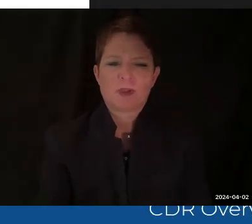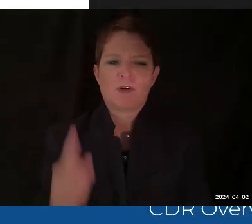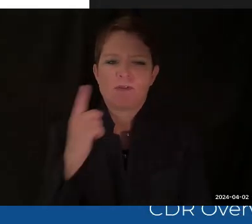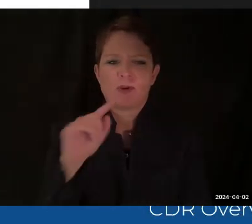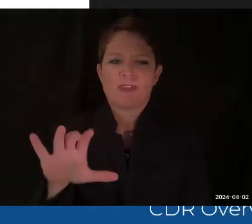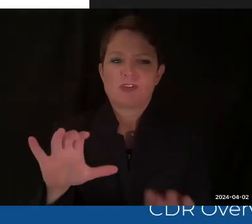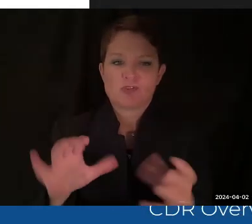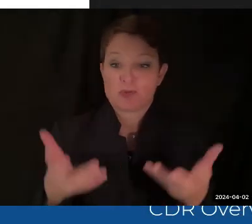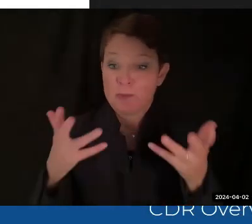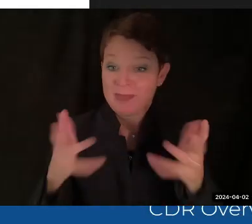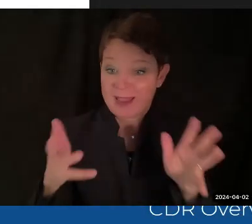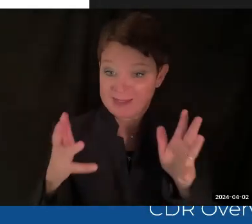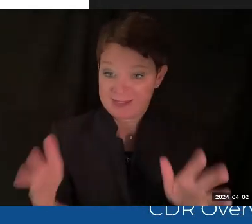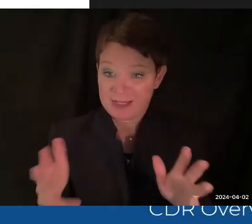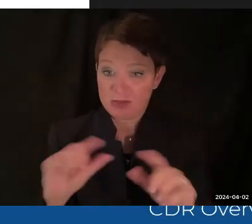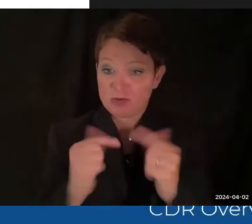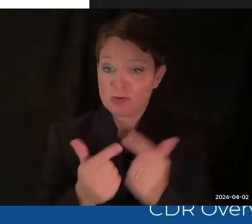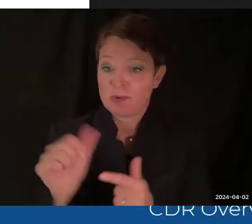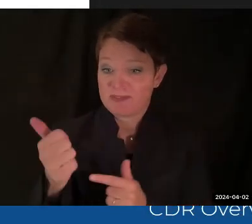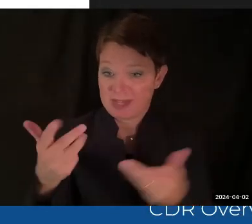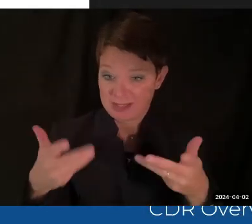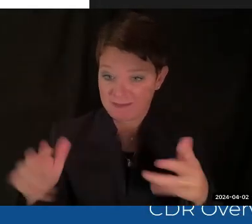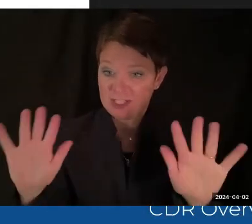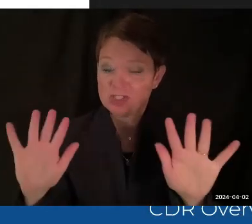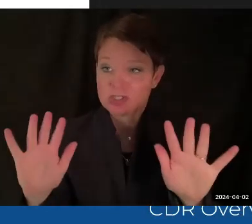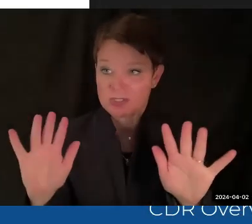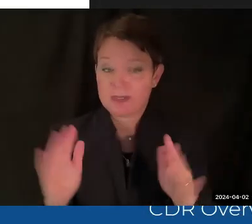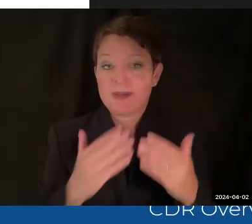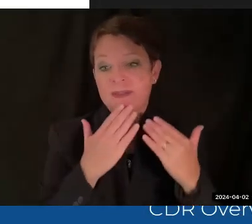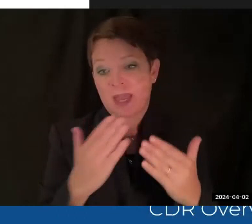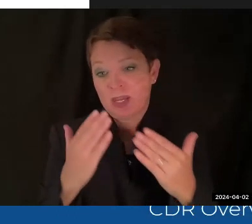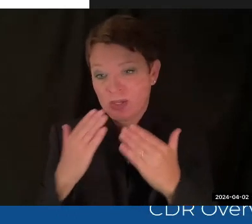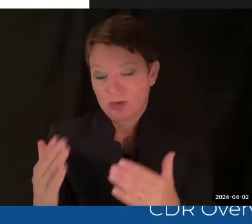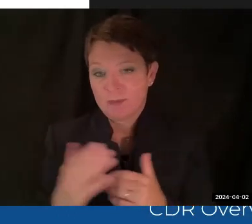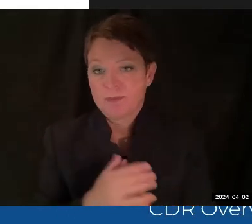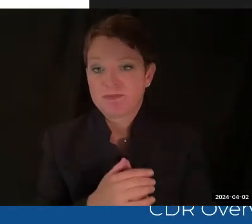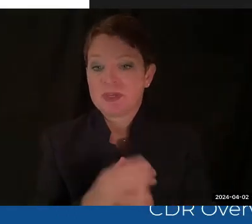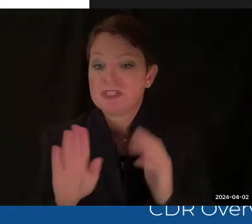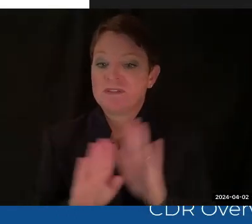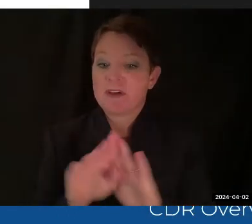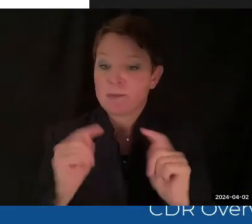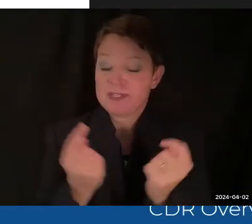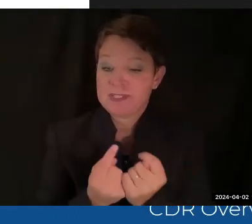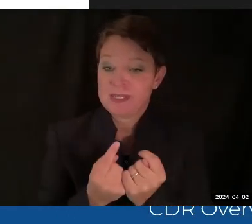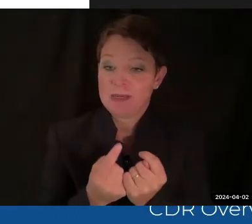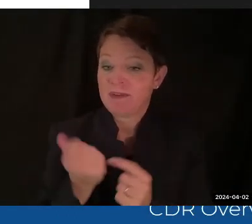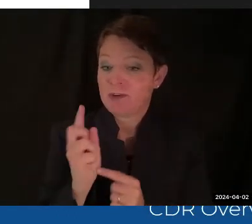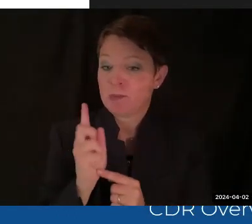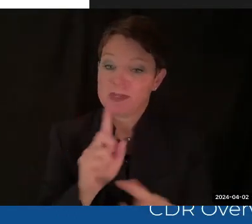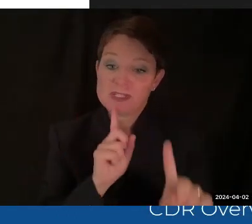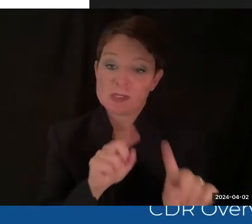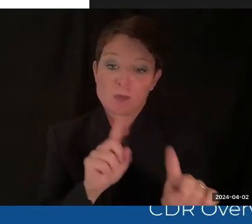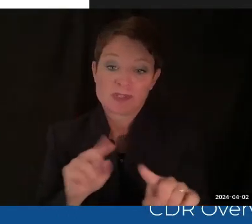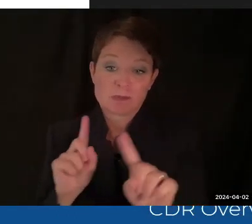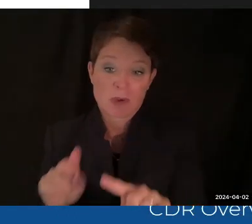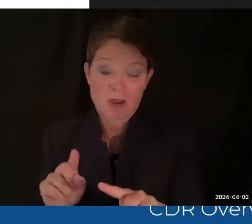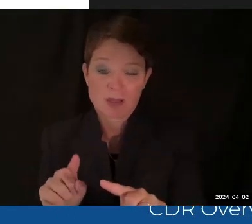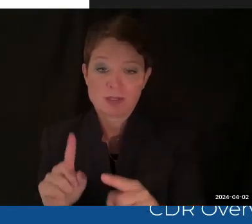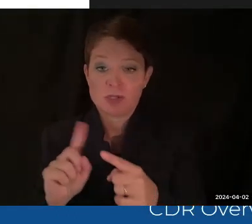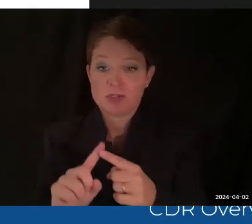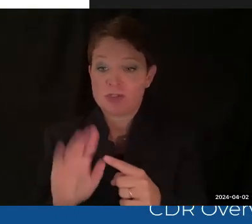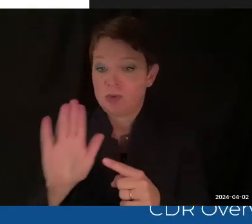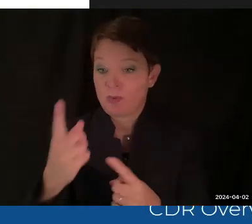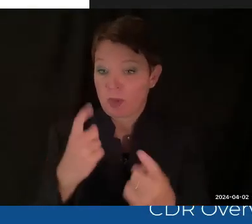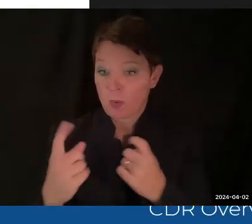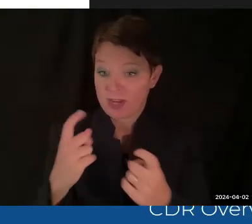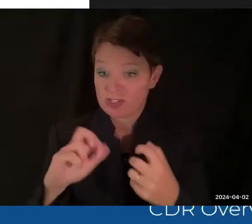group? Yes, Michael. Okay. That was it for this group. Thank you. The development team can take a couple minutes to respond to